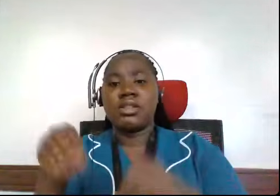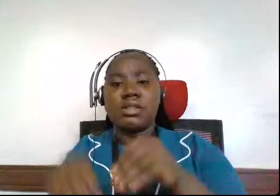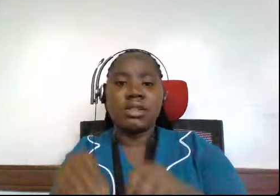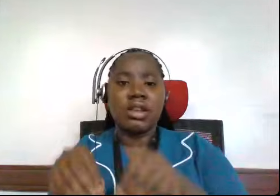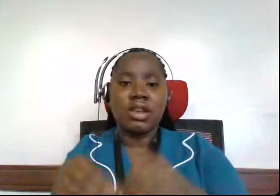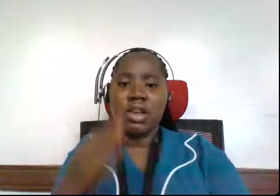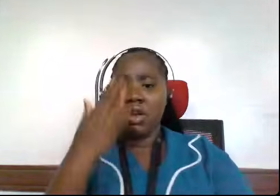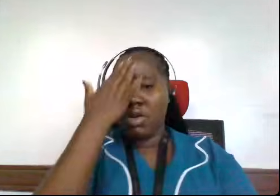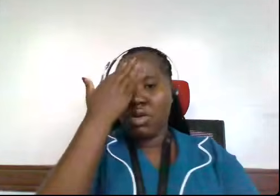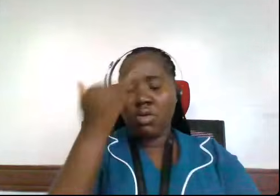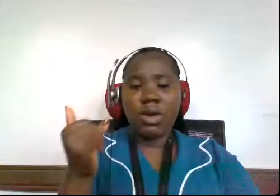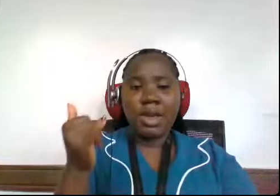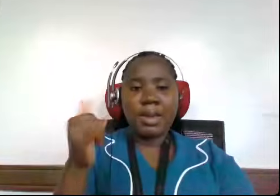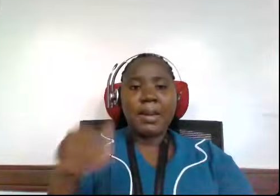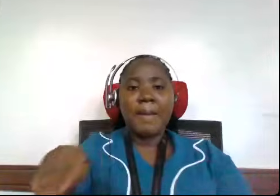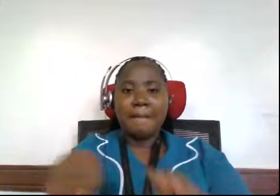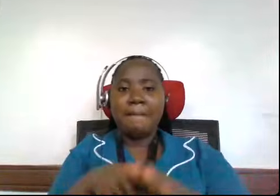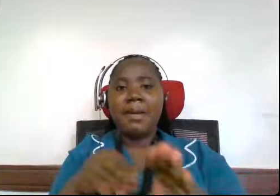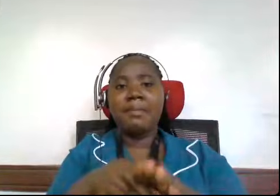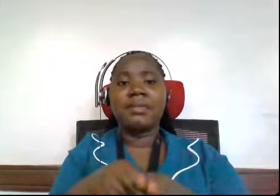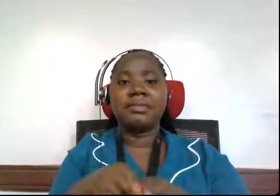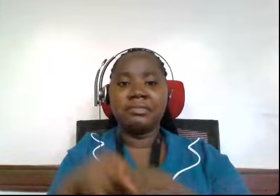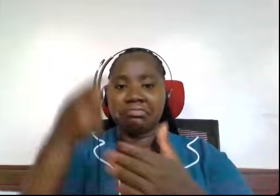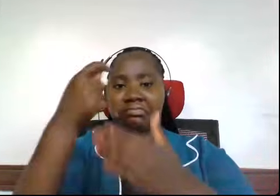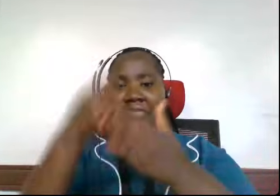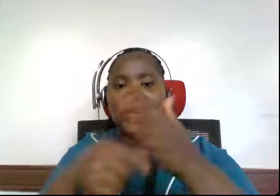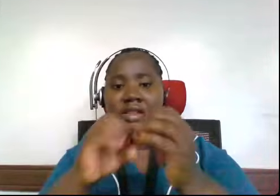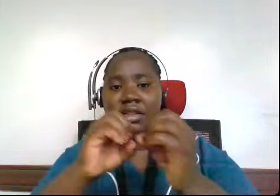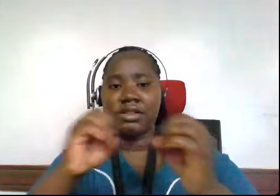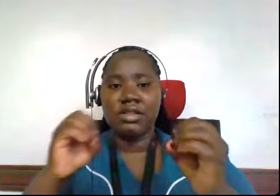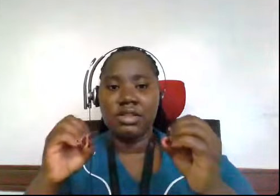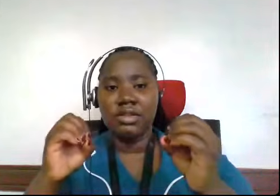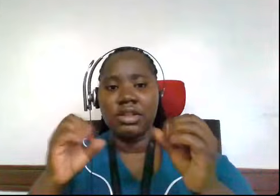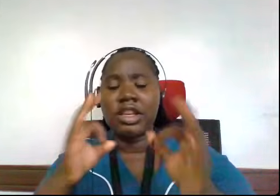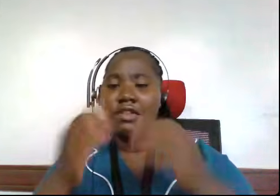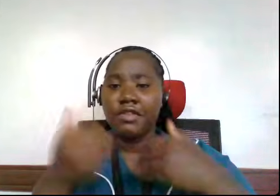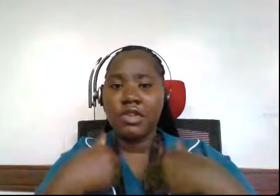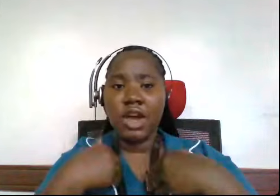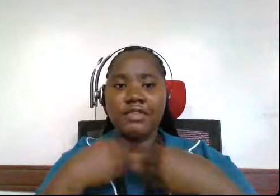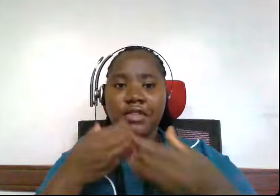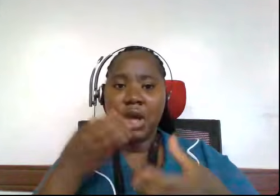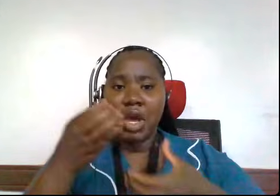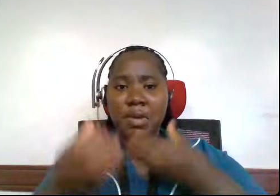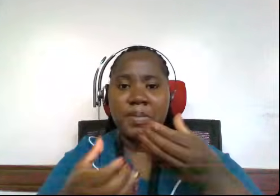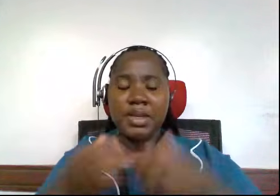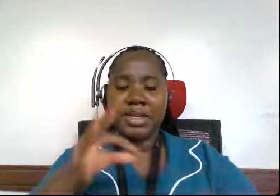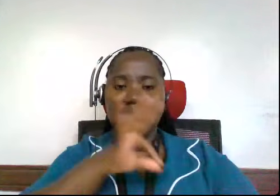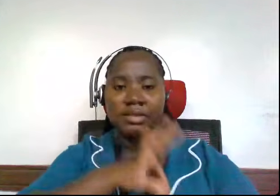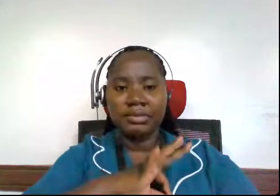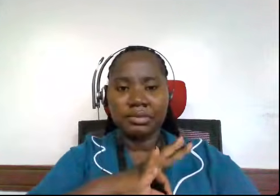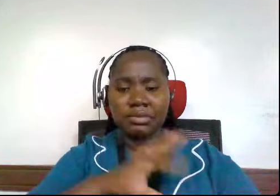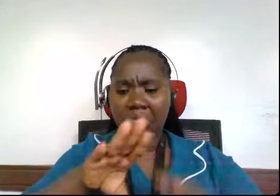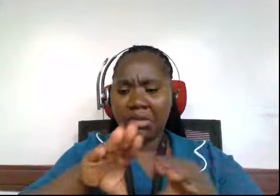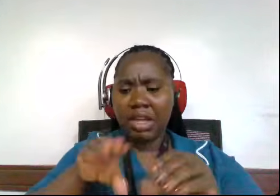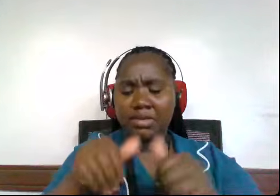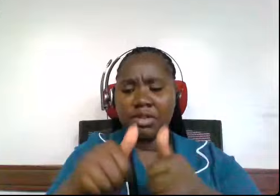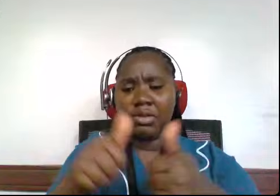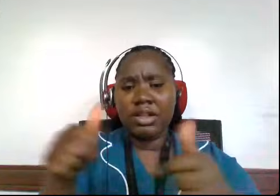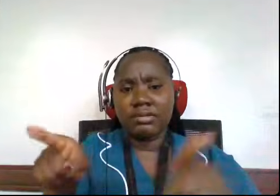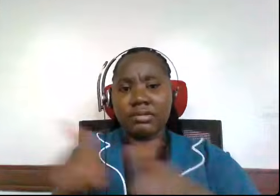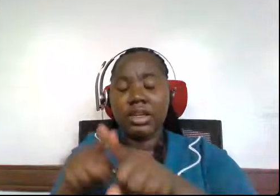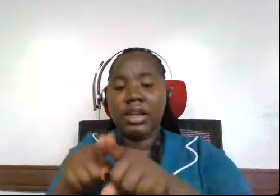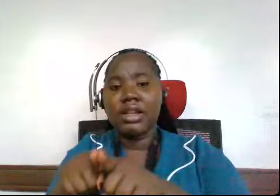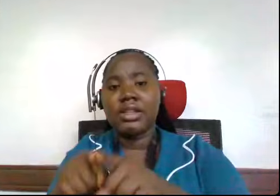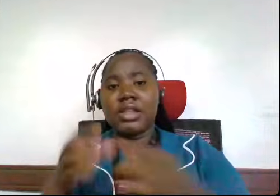income subject to taxation. In case you have a business income, capture it correctly as business income. So